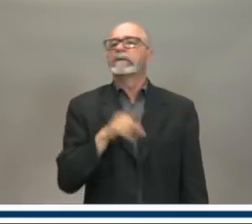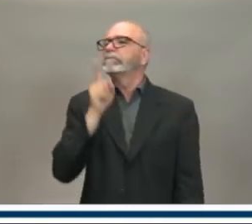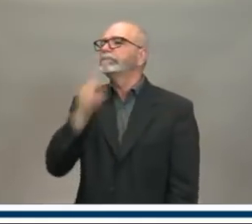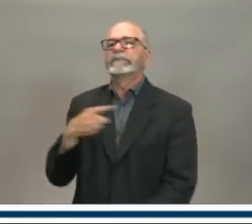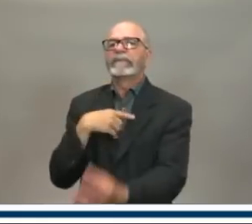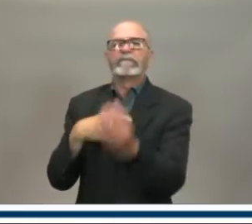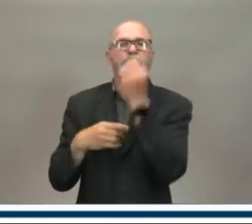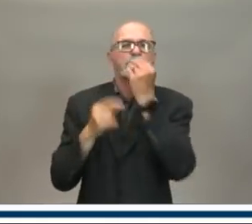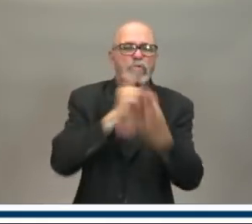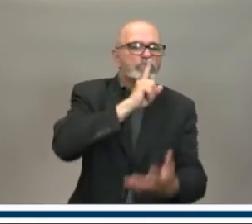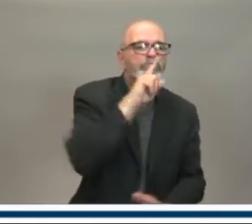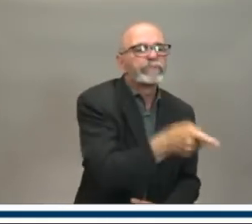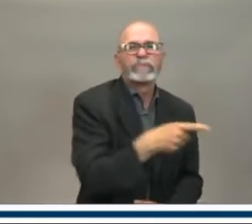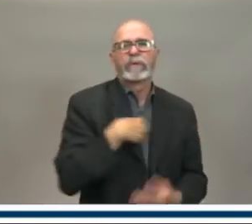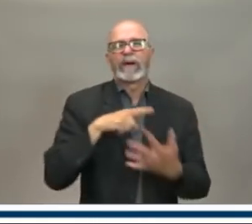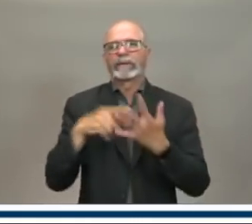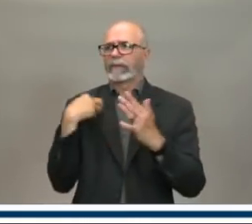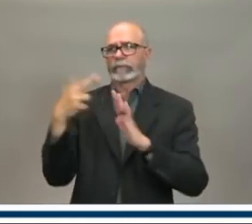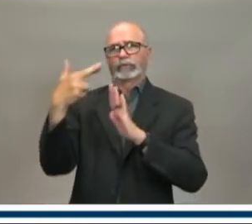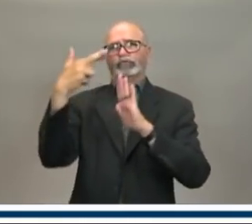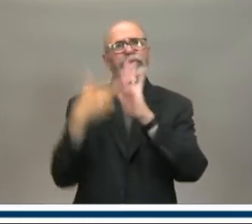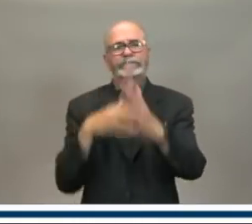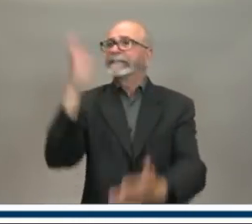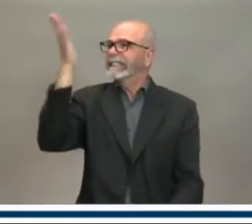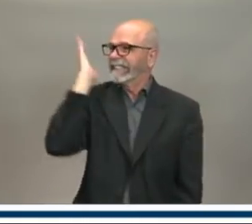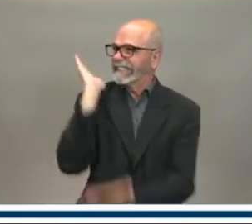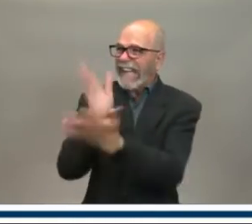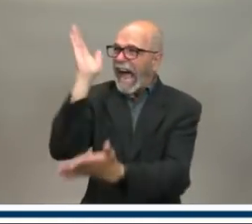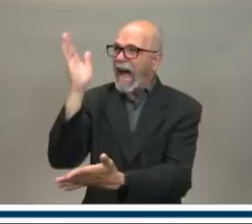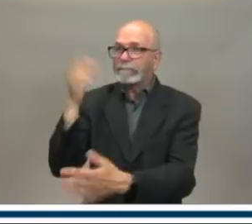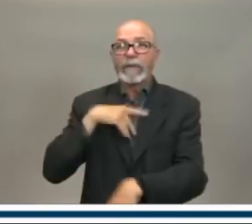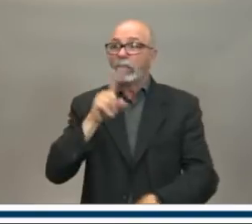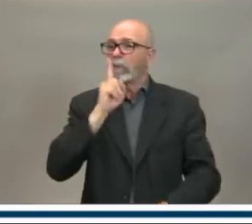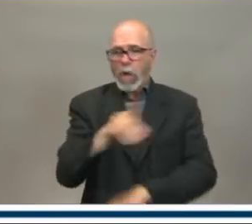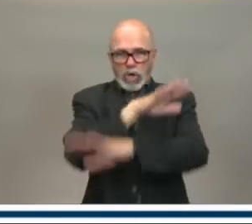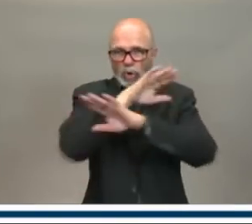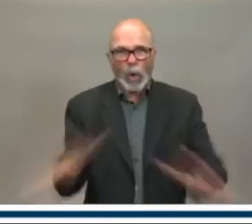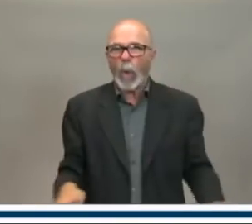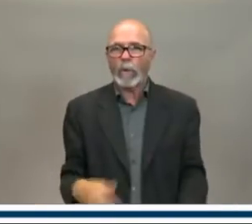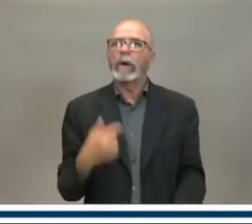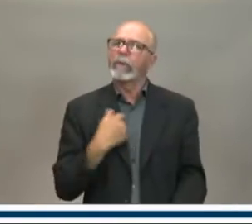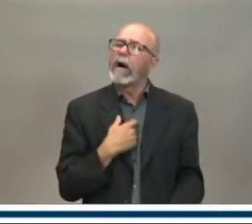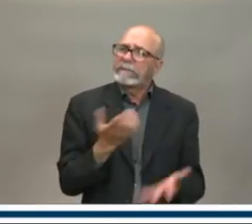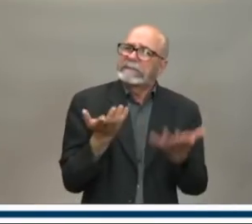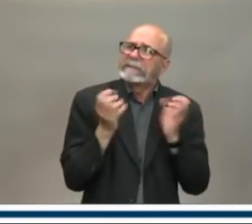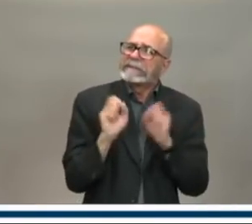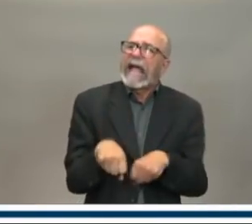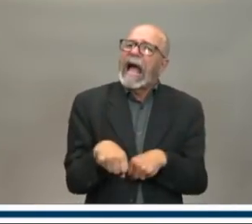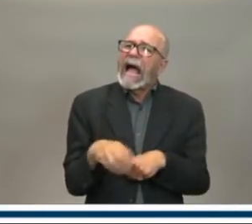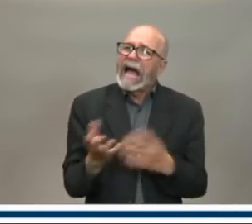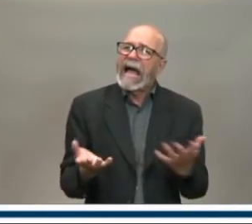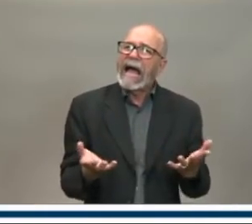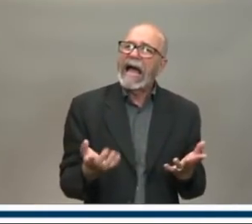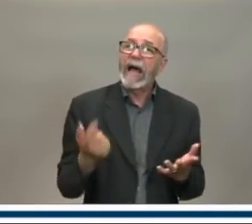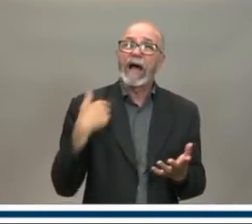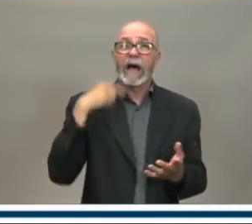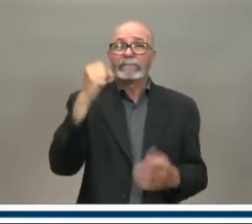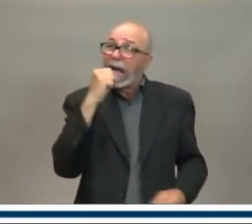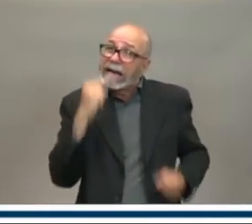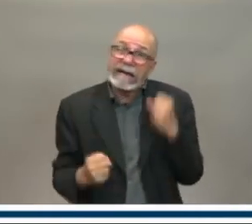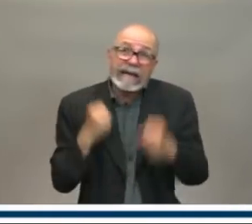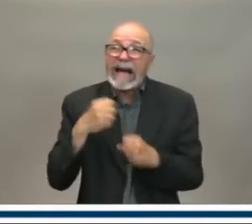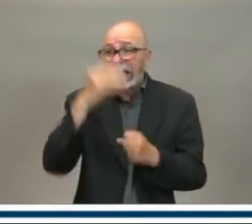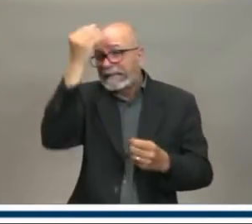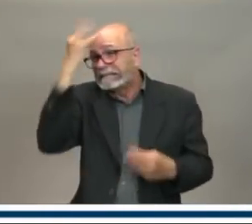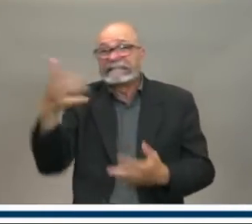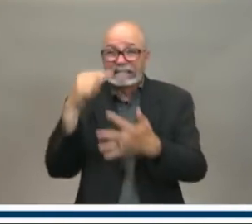we focused our messages on the things where there's very clear evidence that there's impact. All the personal protective measures I spent time earlier today unpackaging,